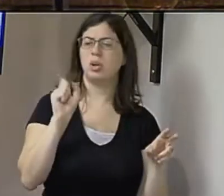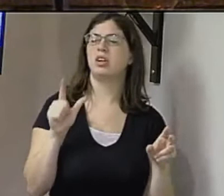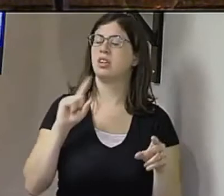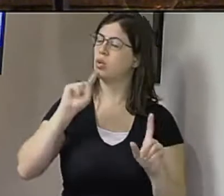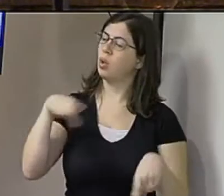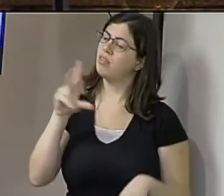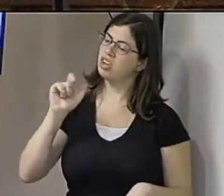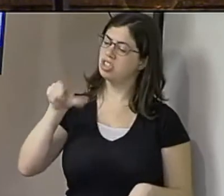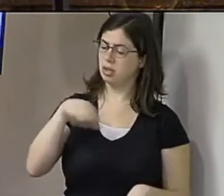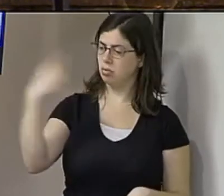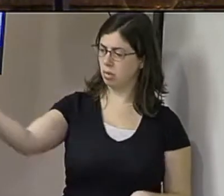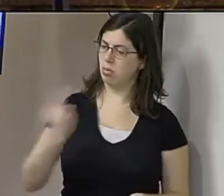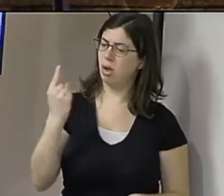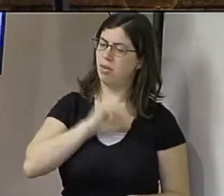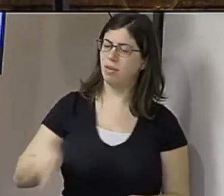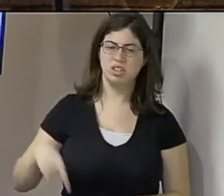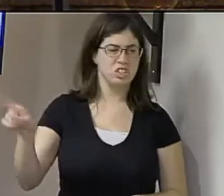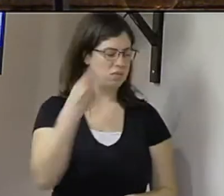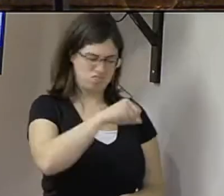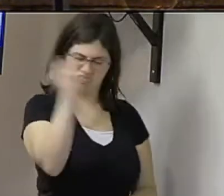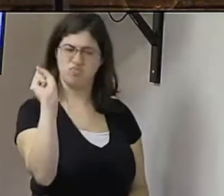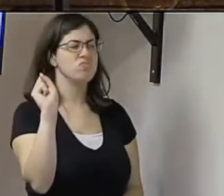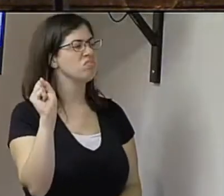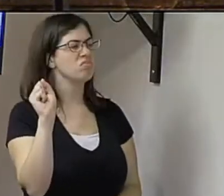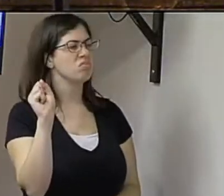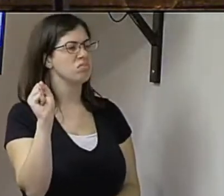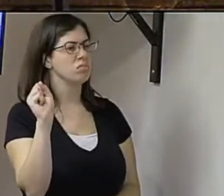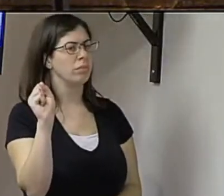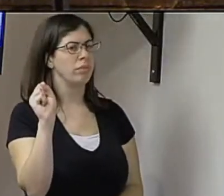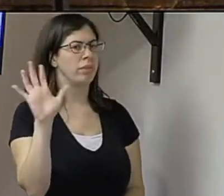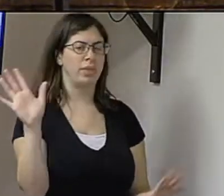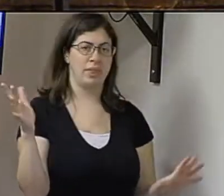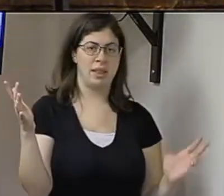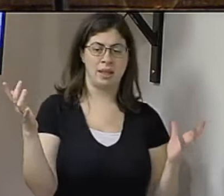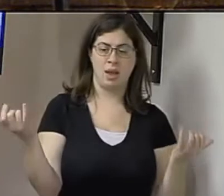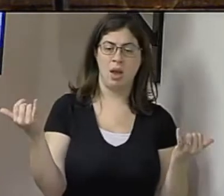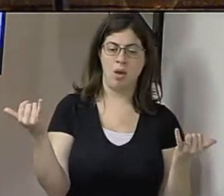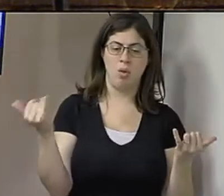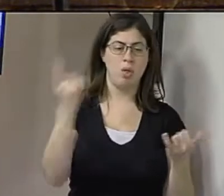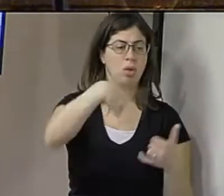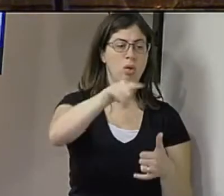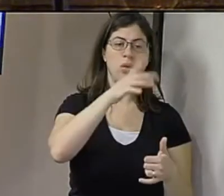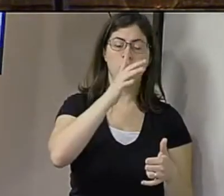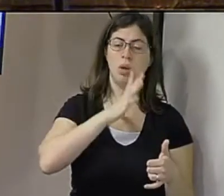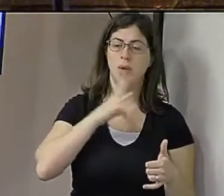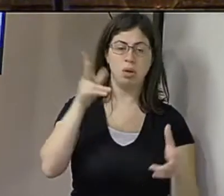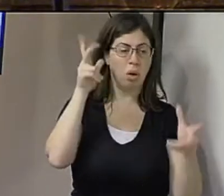commanded Vashti to be brought before him, and she did not come. This very day, the noble women of Persia and Media who have heard of the queen's